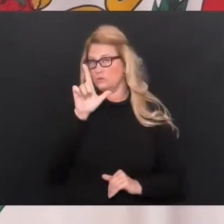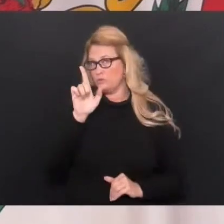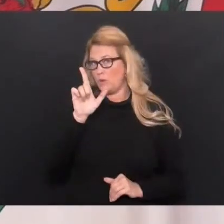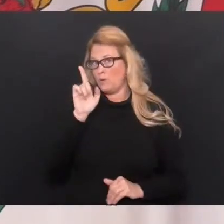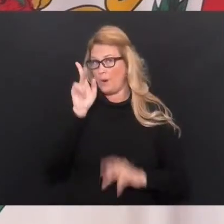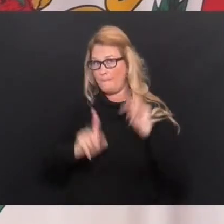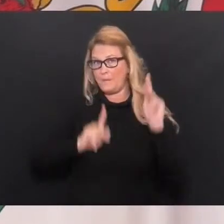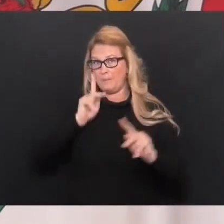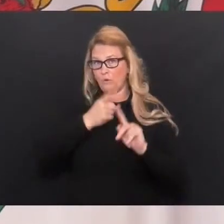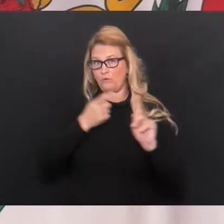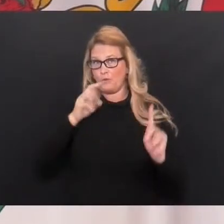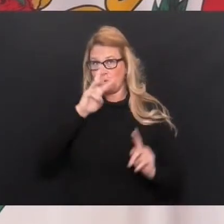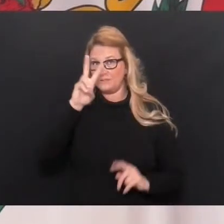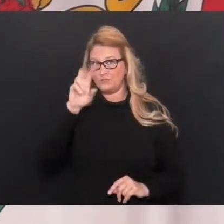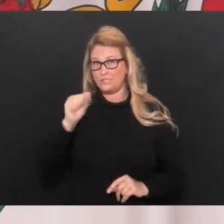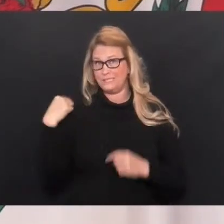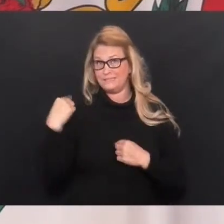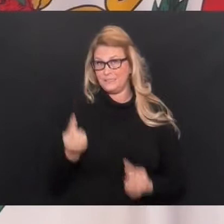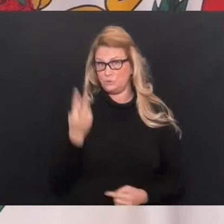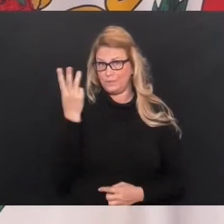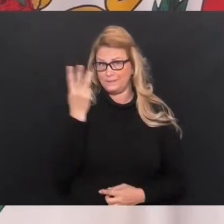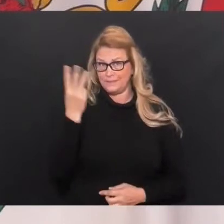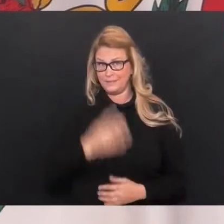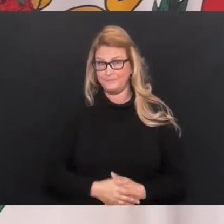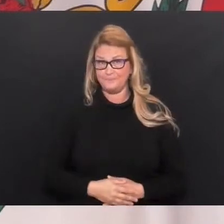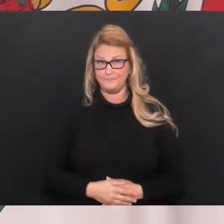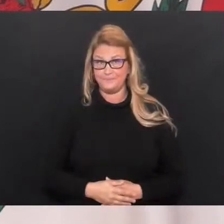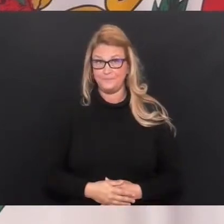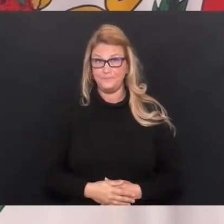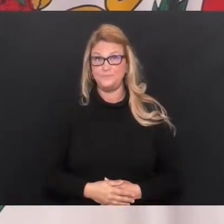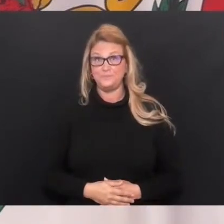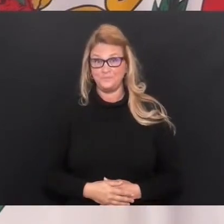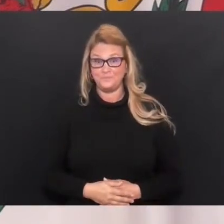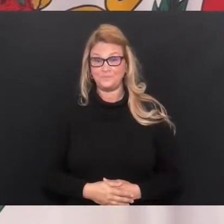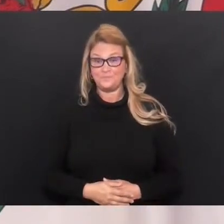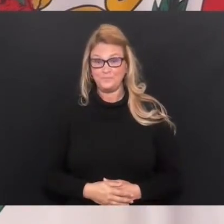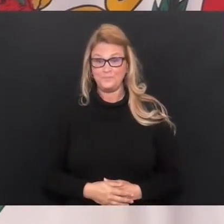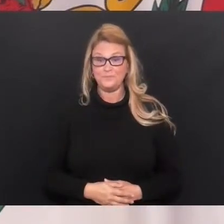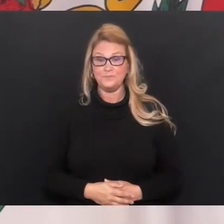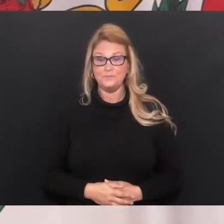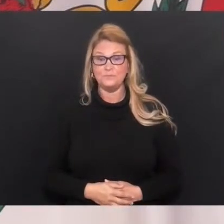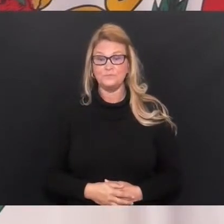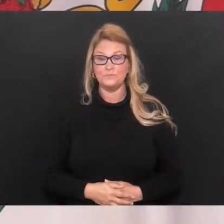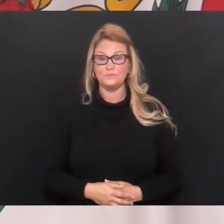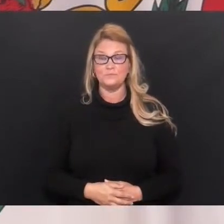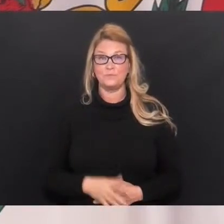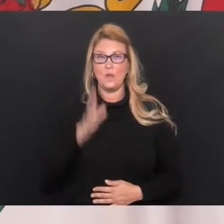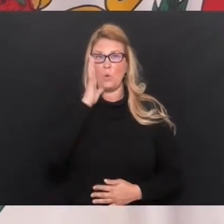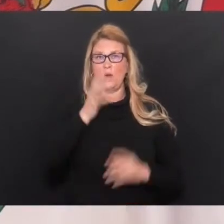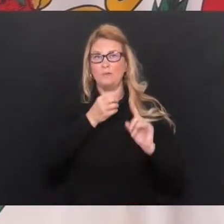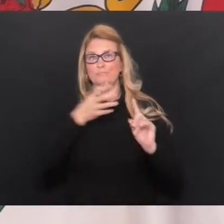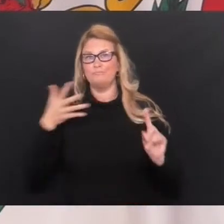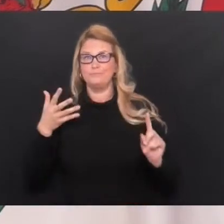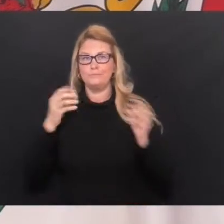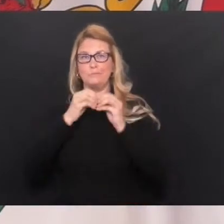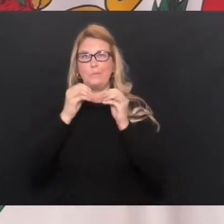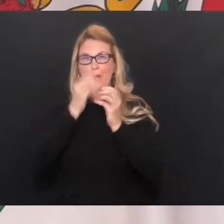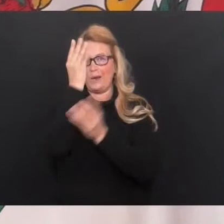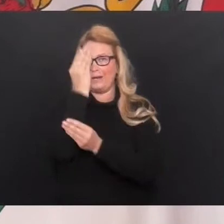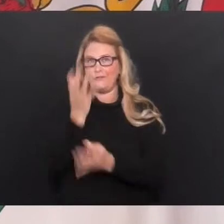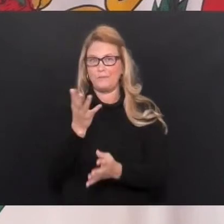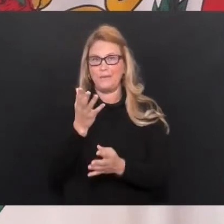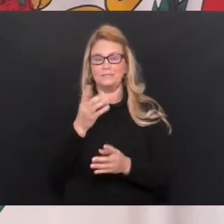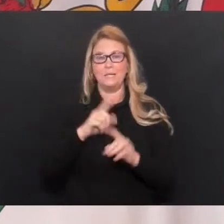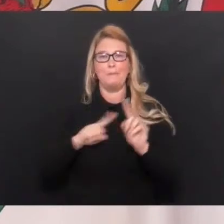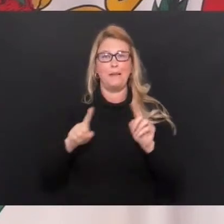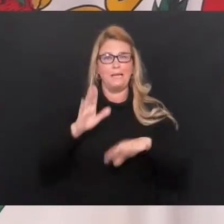West Virginians since Wednesday. You know, I'll get into more detail about this. I caution